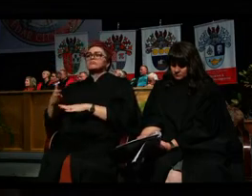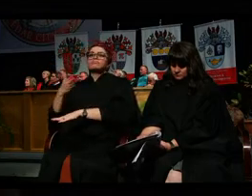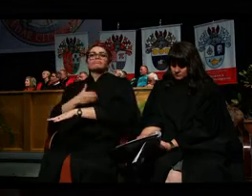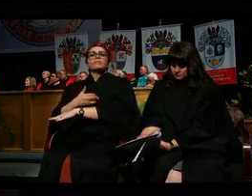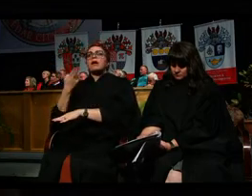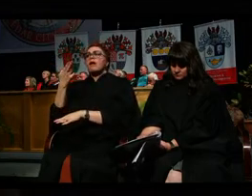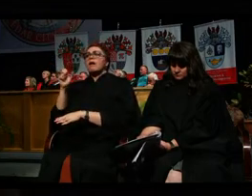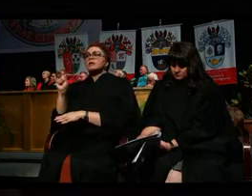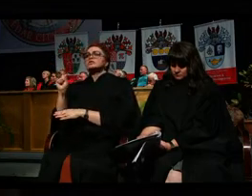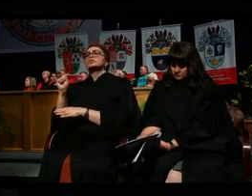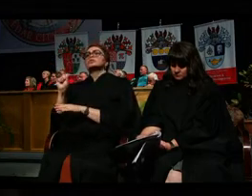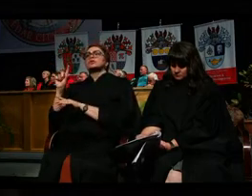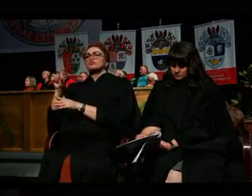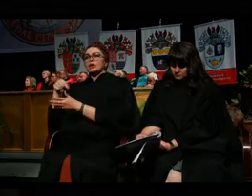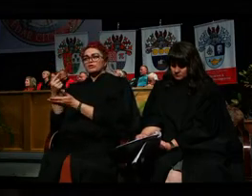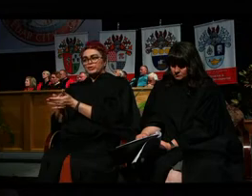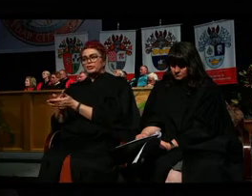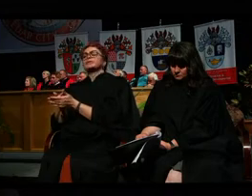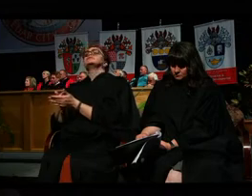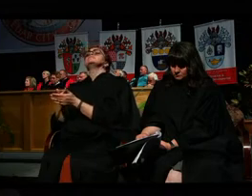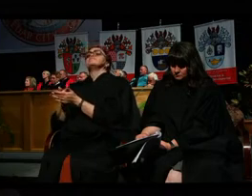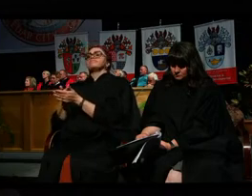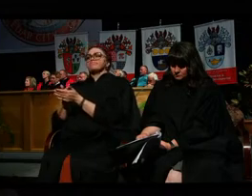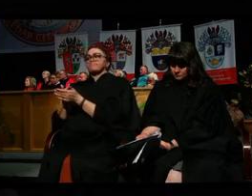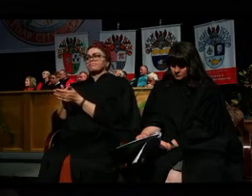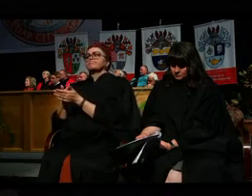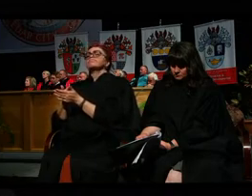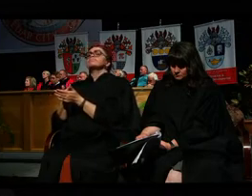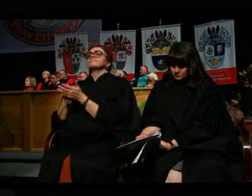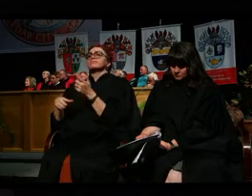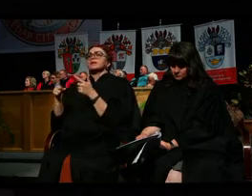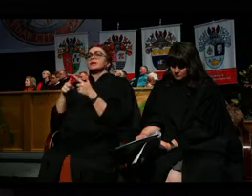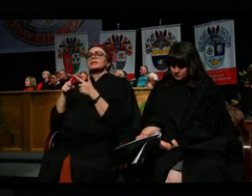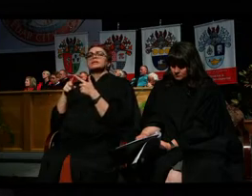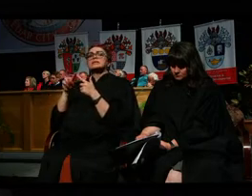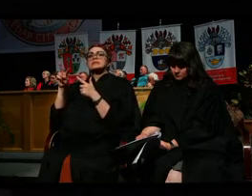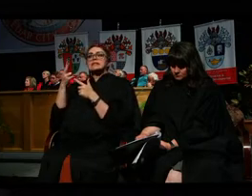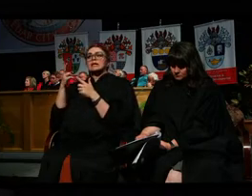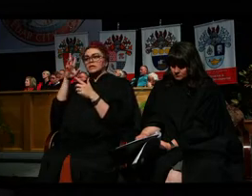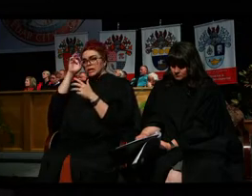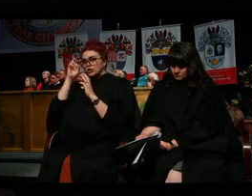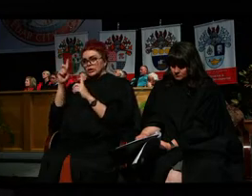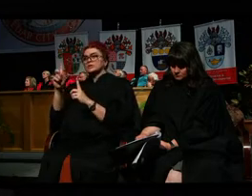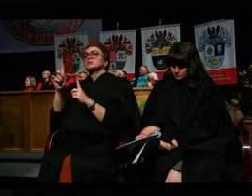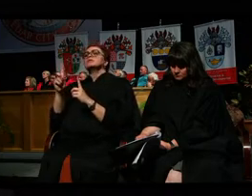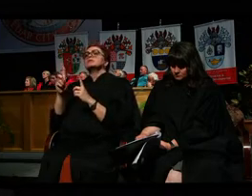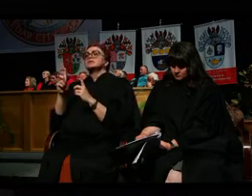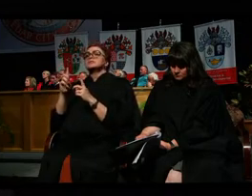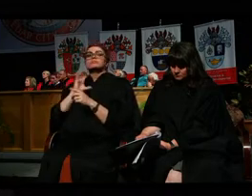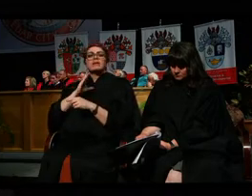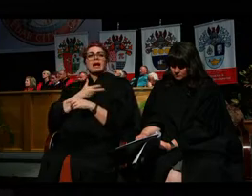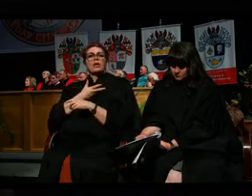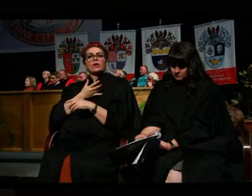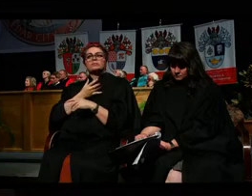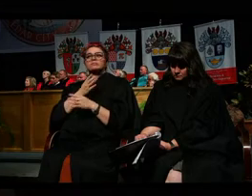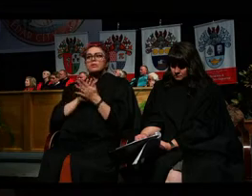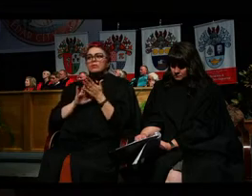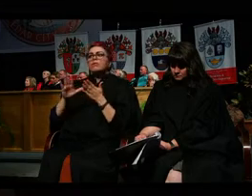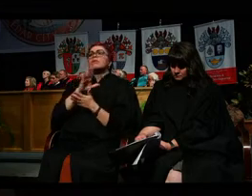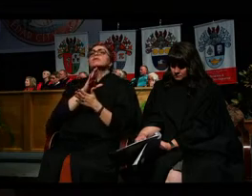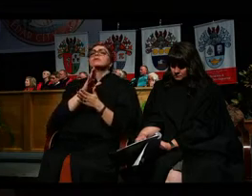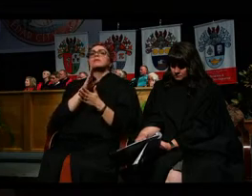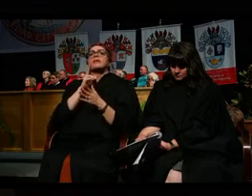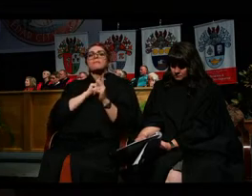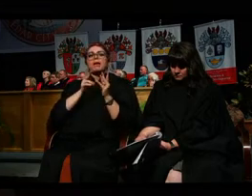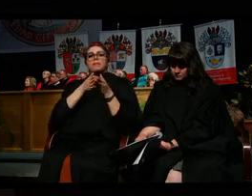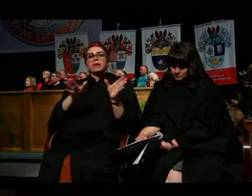school graduates assessing post-secondary education in any of our institutions, whether that be our public